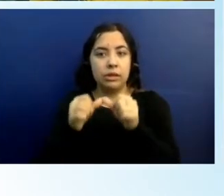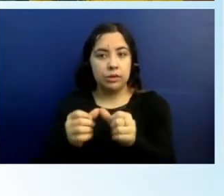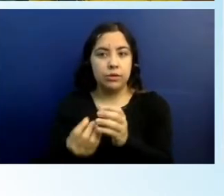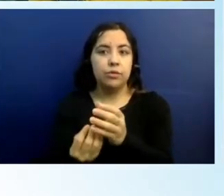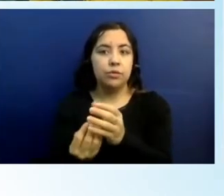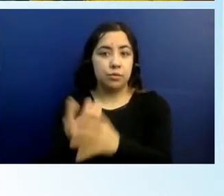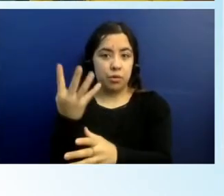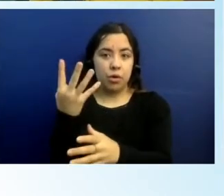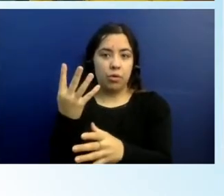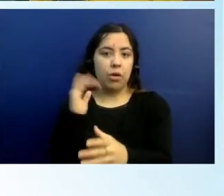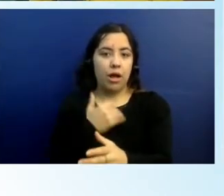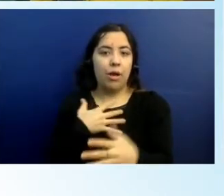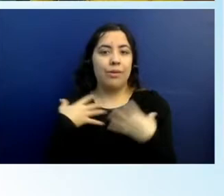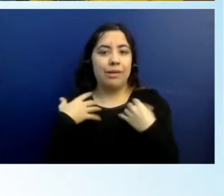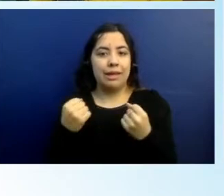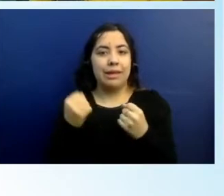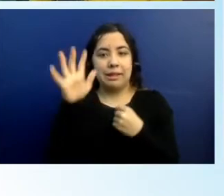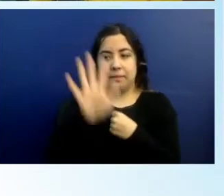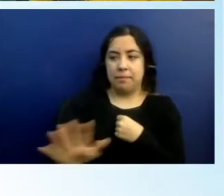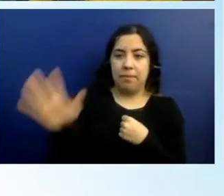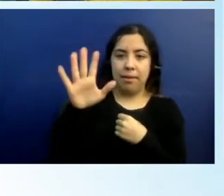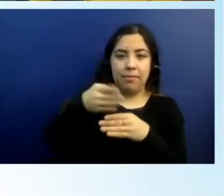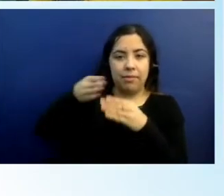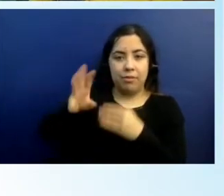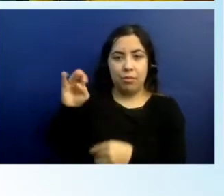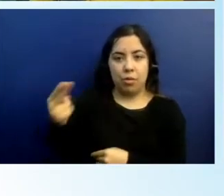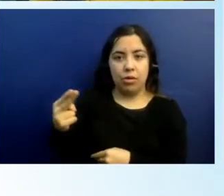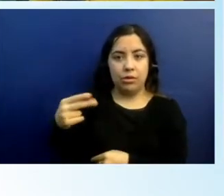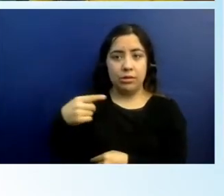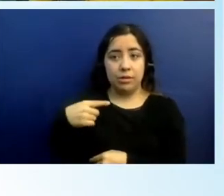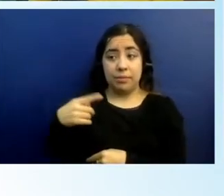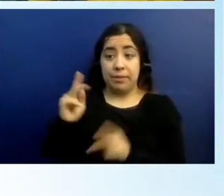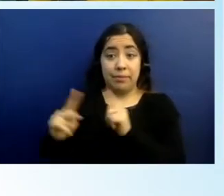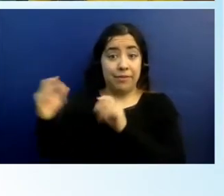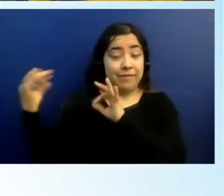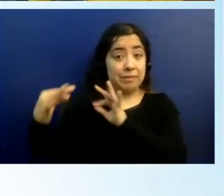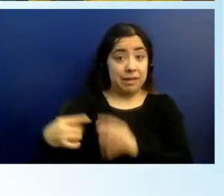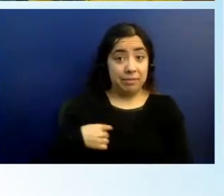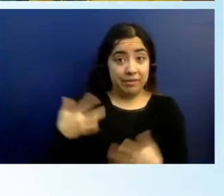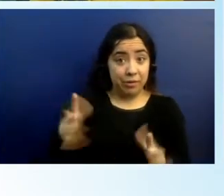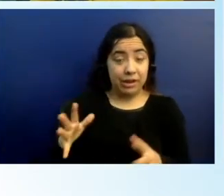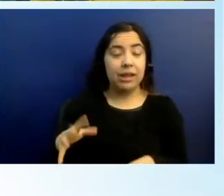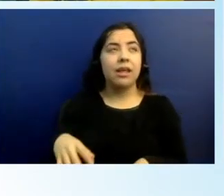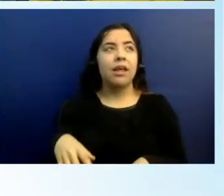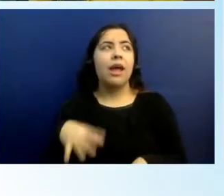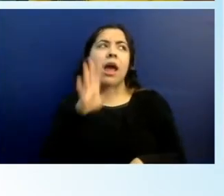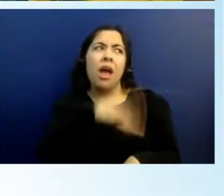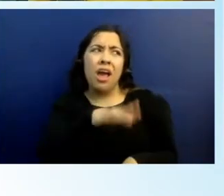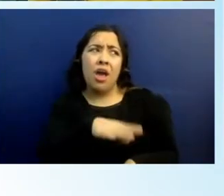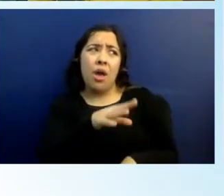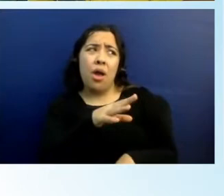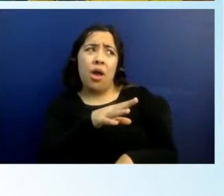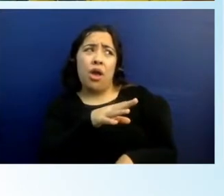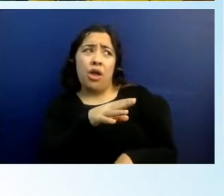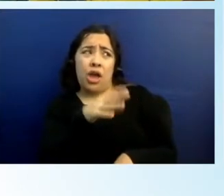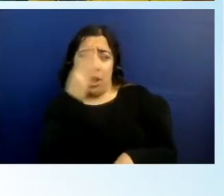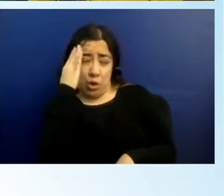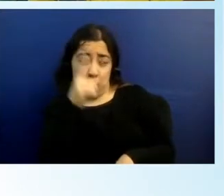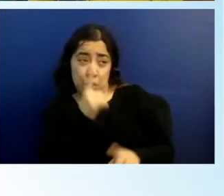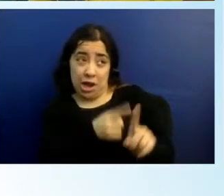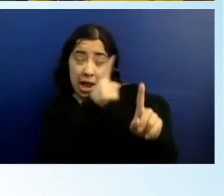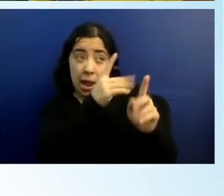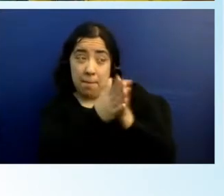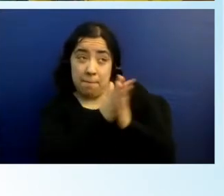March. I've gotten the feedback loud and clear that, you know, hey, Candace, I know you're ambitious, but 2 months is just a start. I